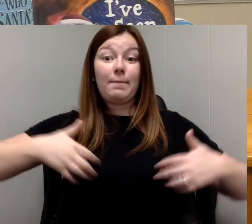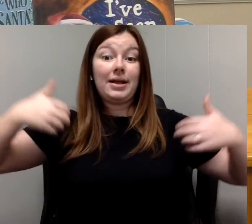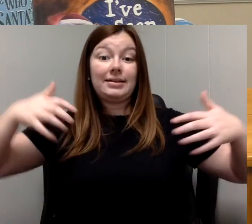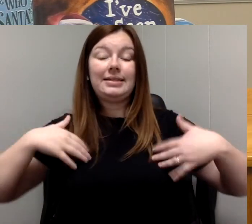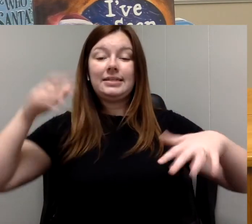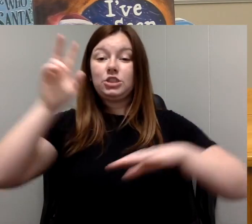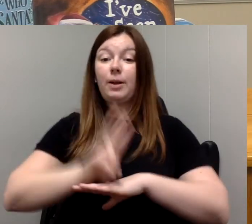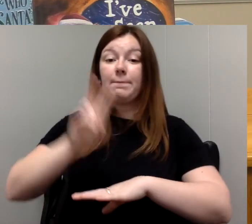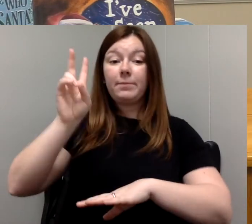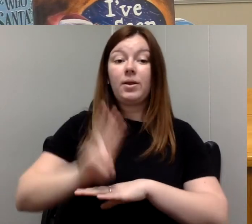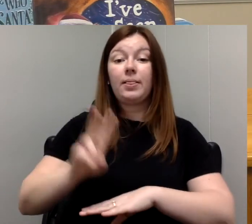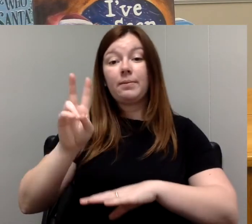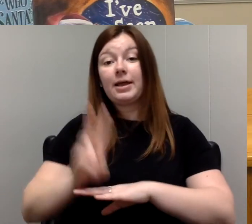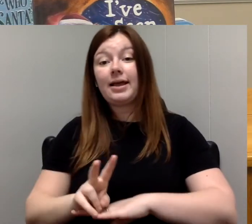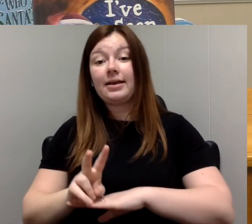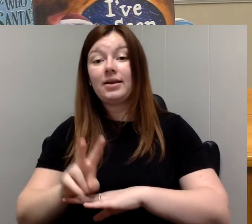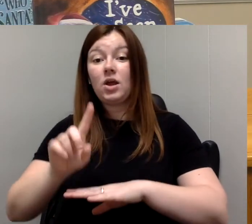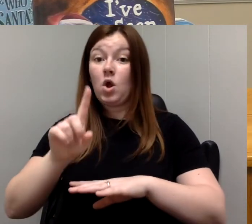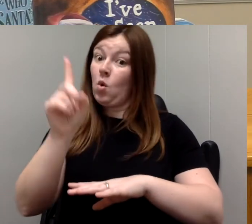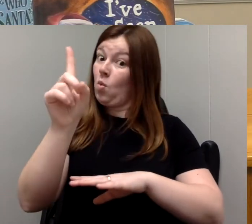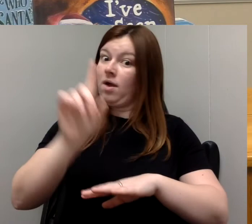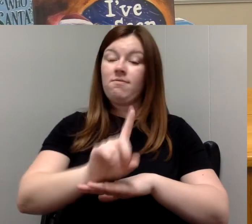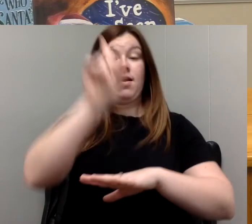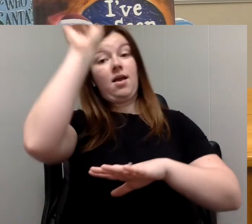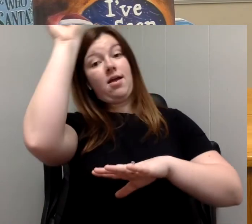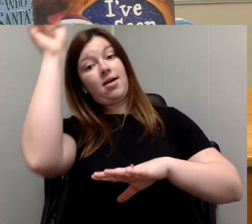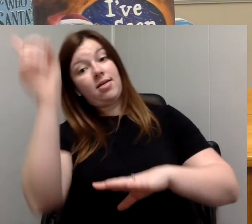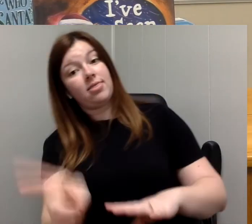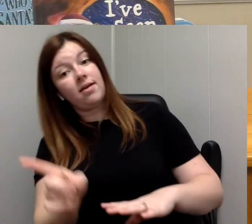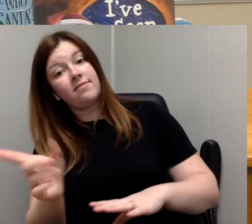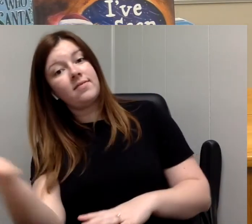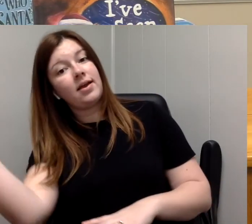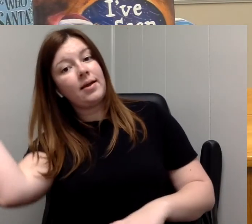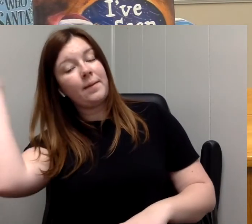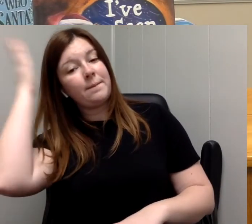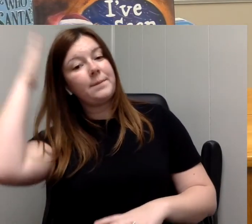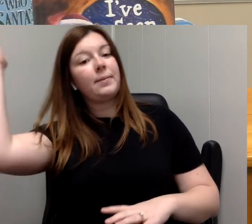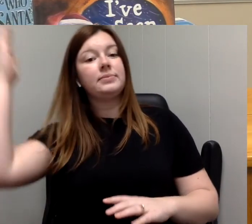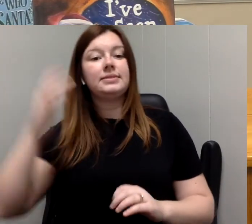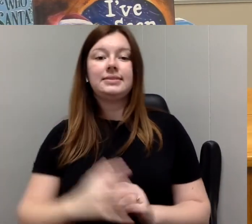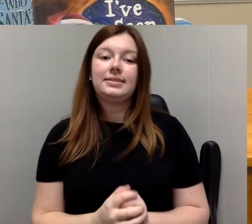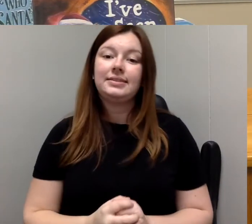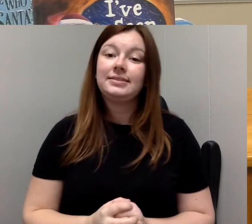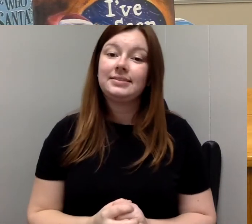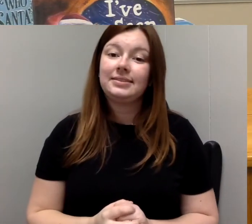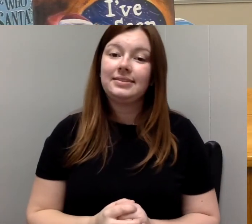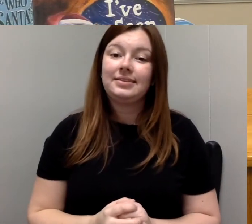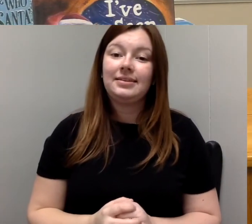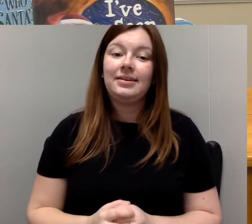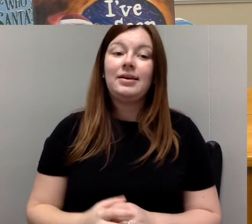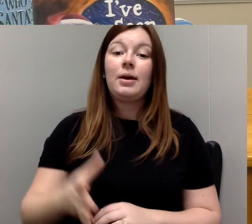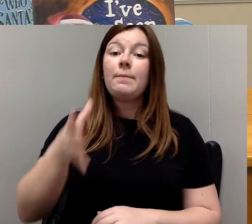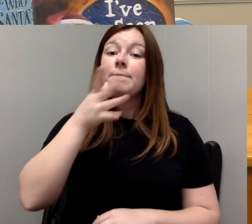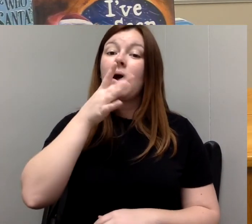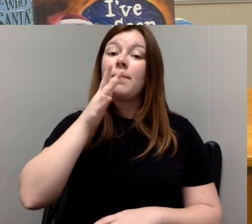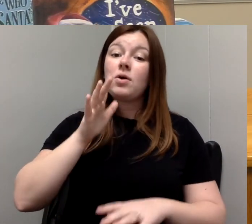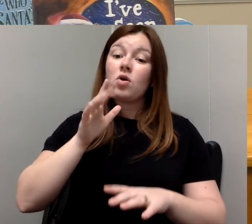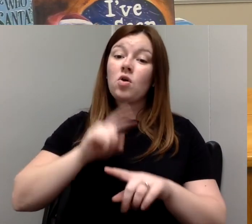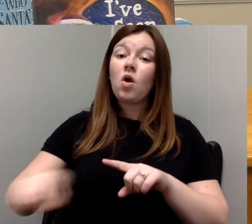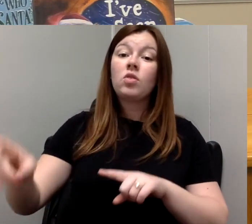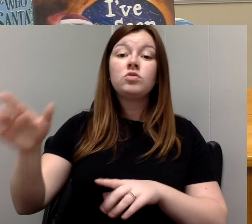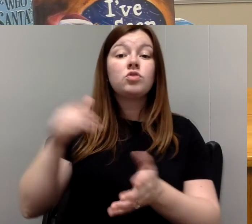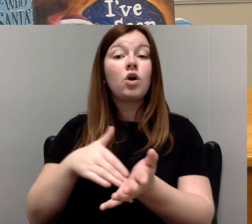Two little monkeys jumping on the bed. One fell off and bumped his